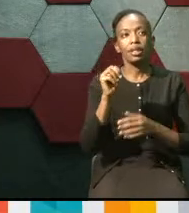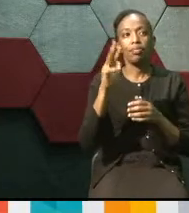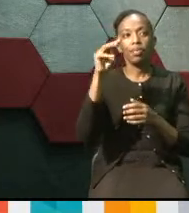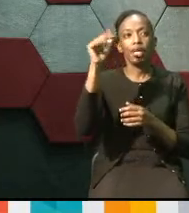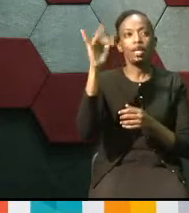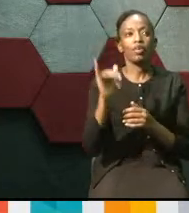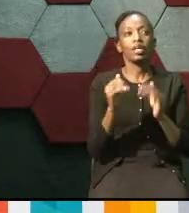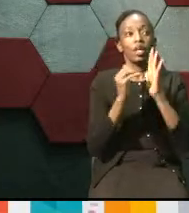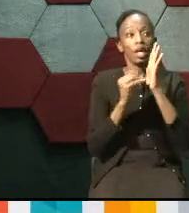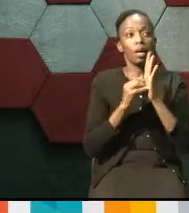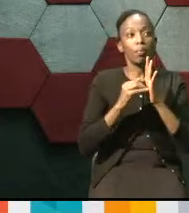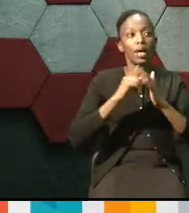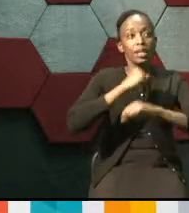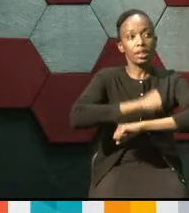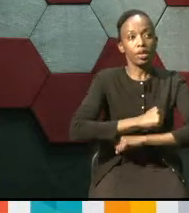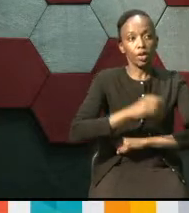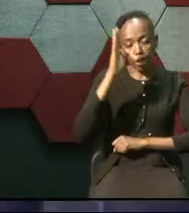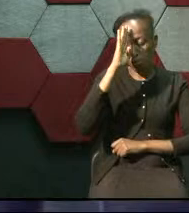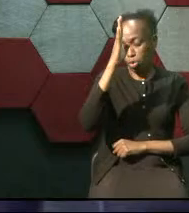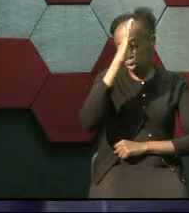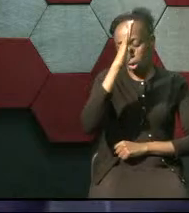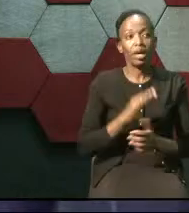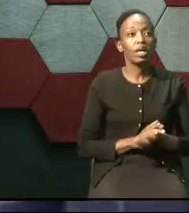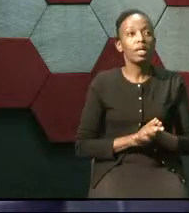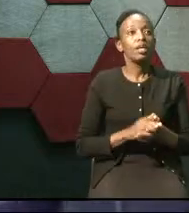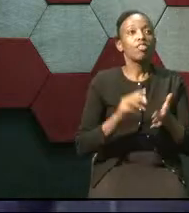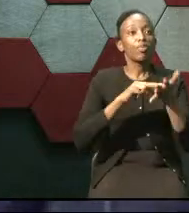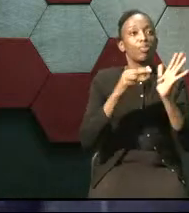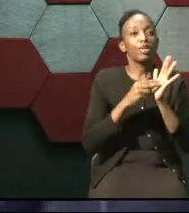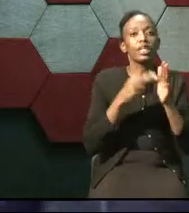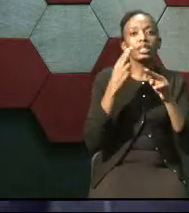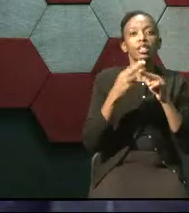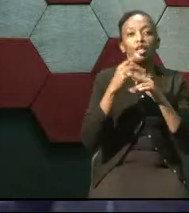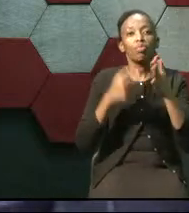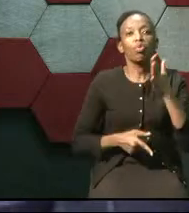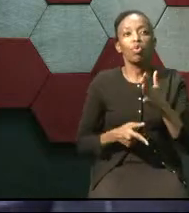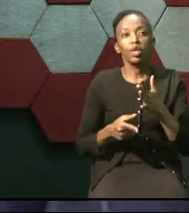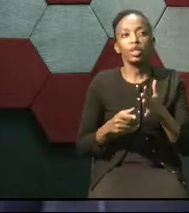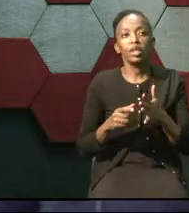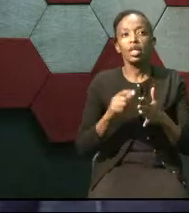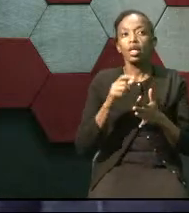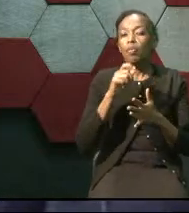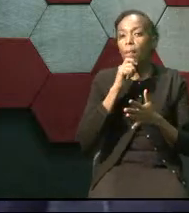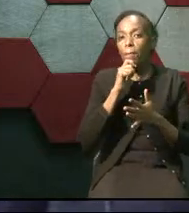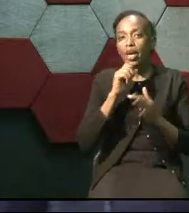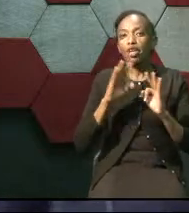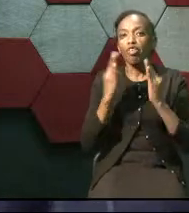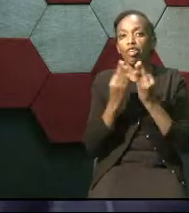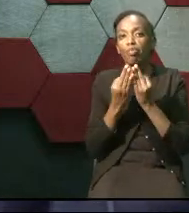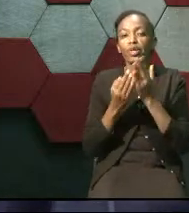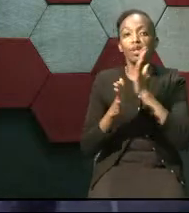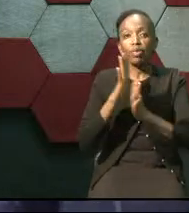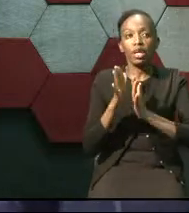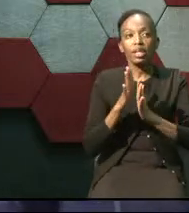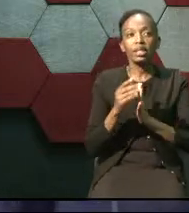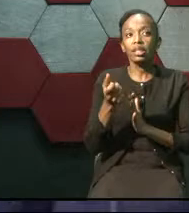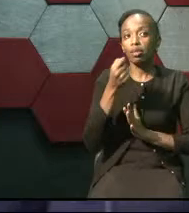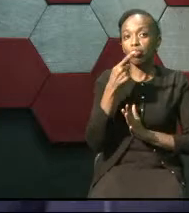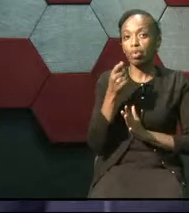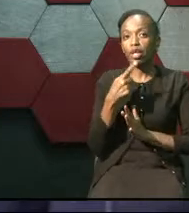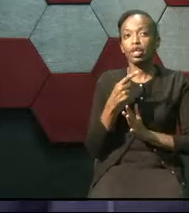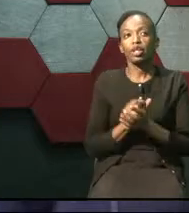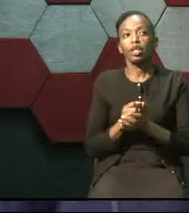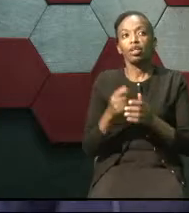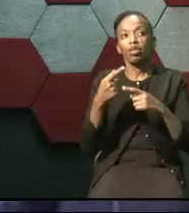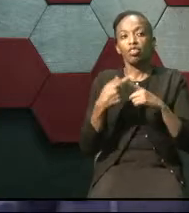Secondary School in Bungoma County for their project titled Male Family Planning Pill from